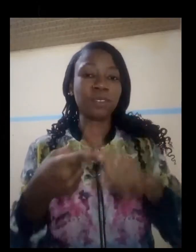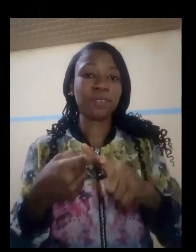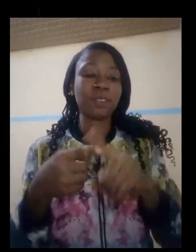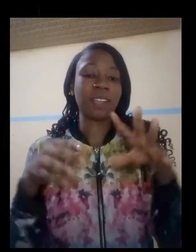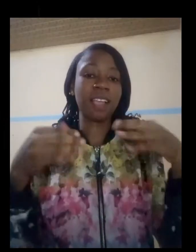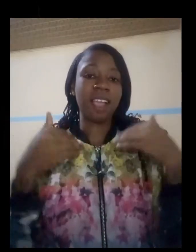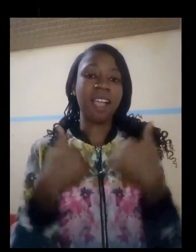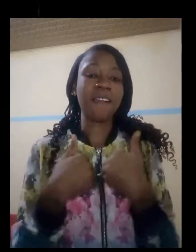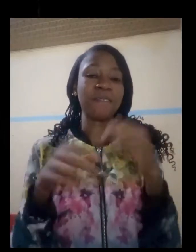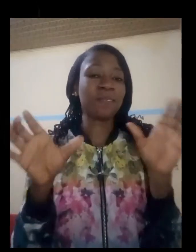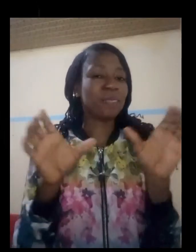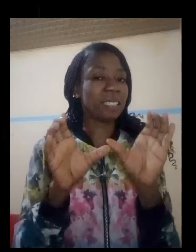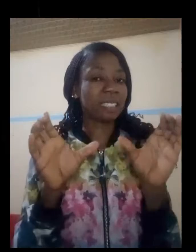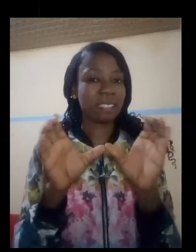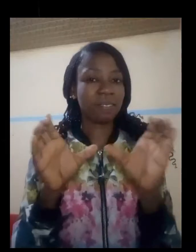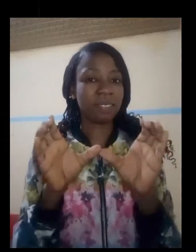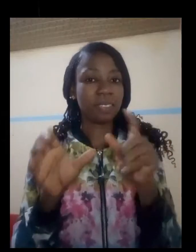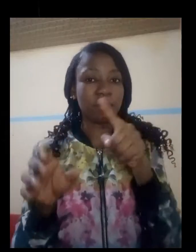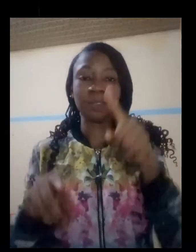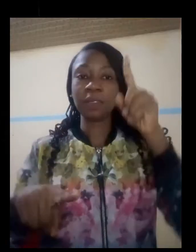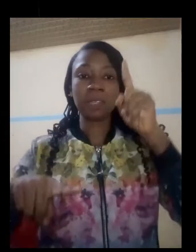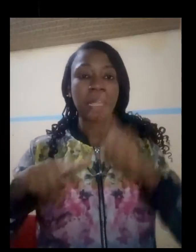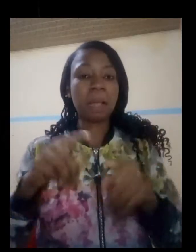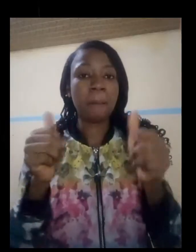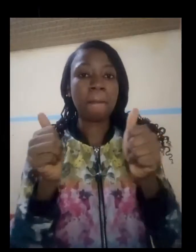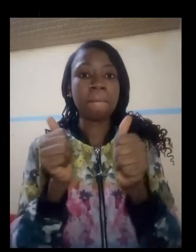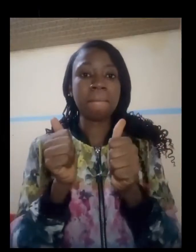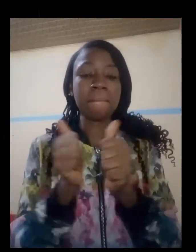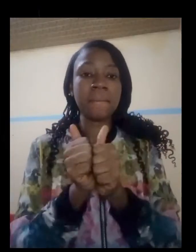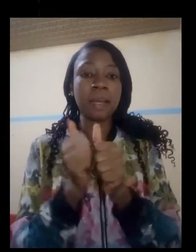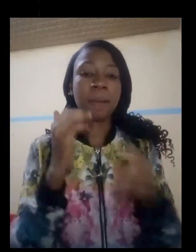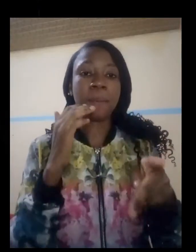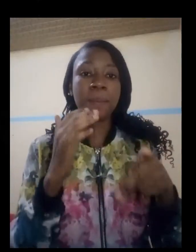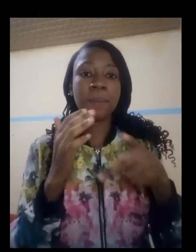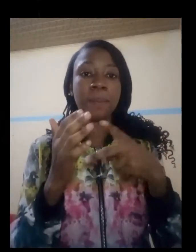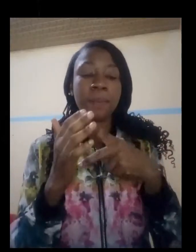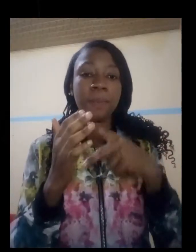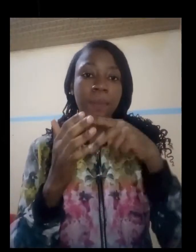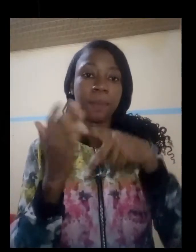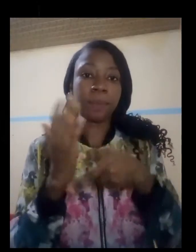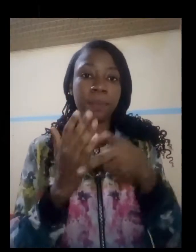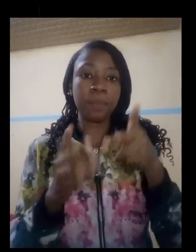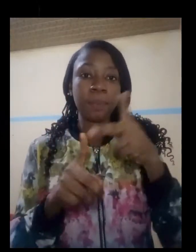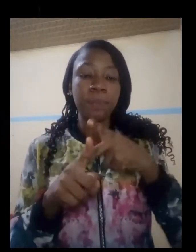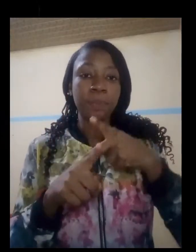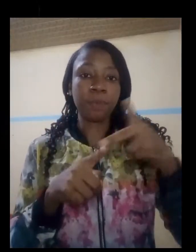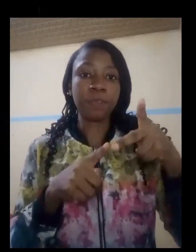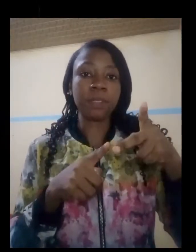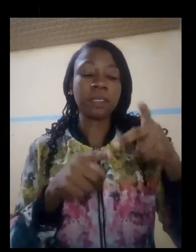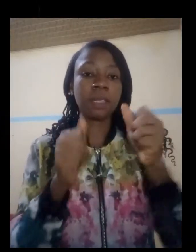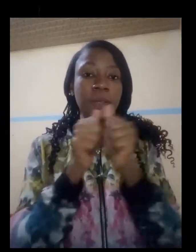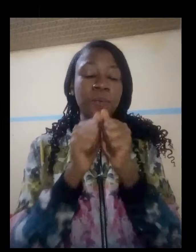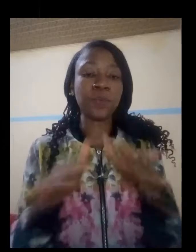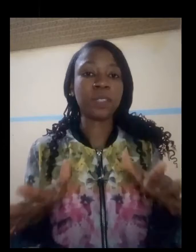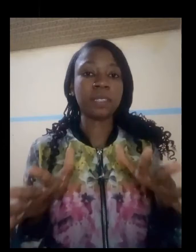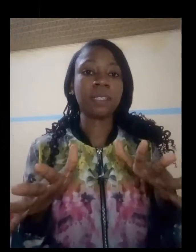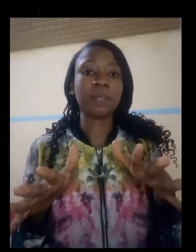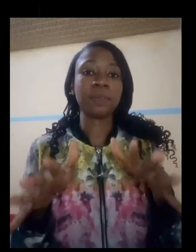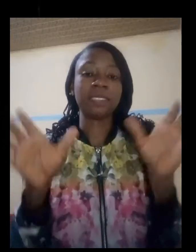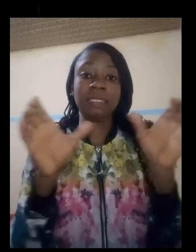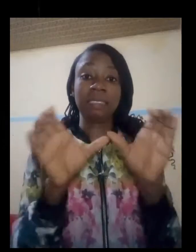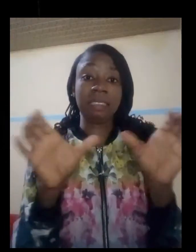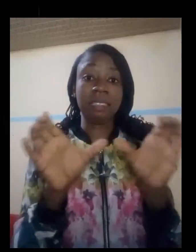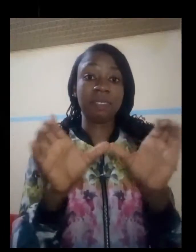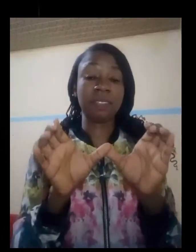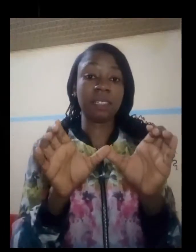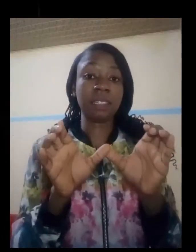a professional without a certification training. Every professional career takes